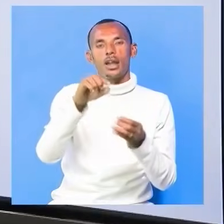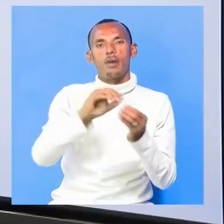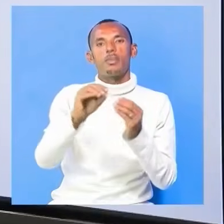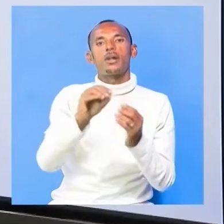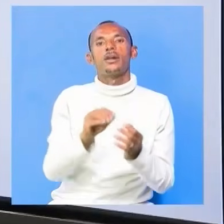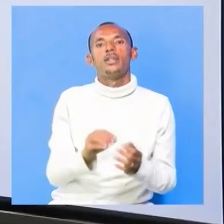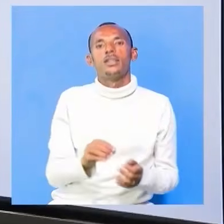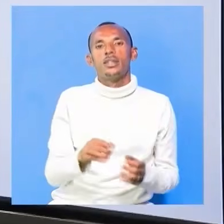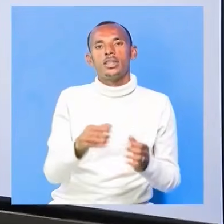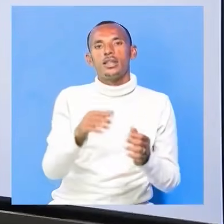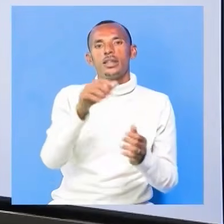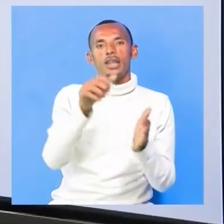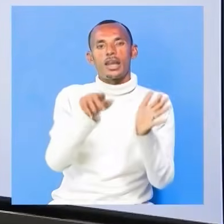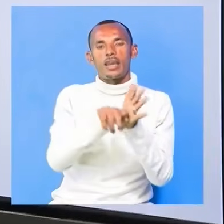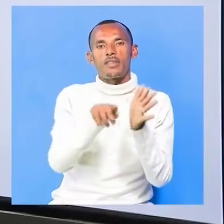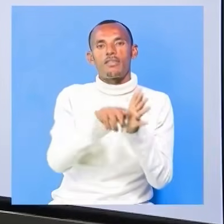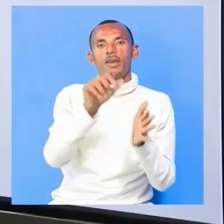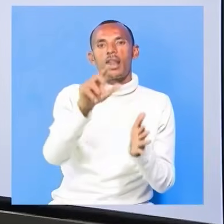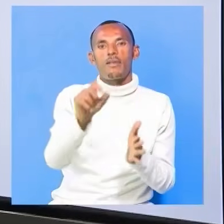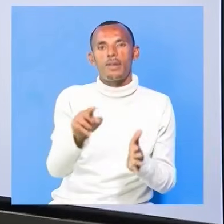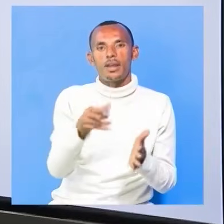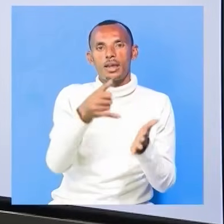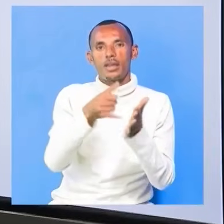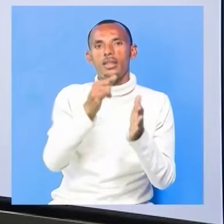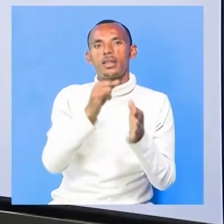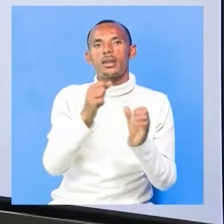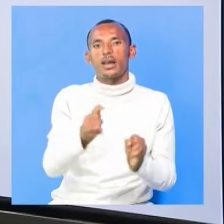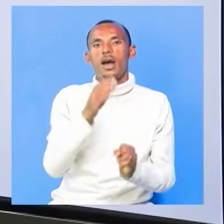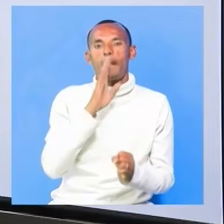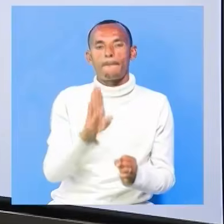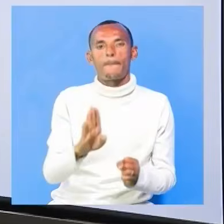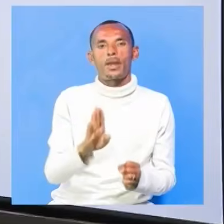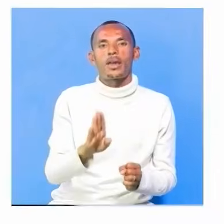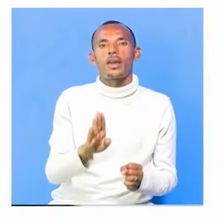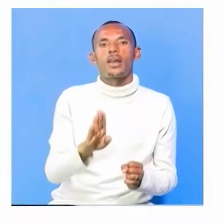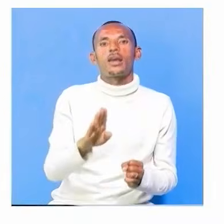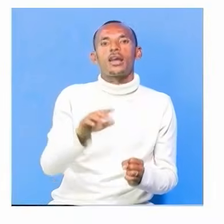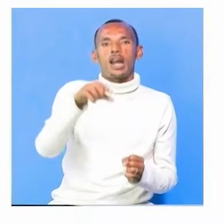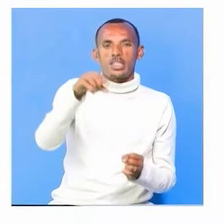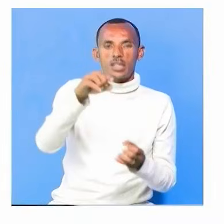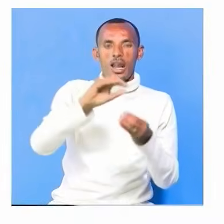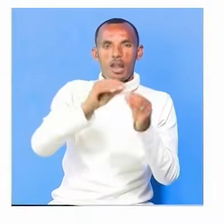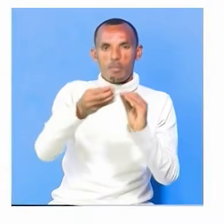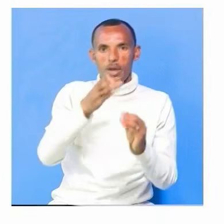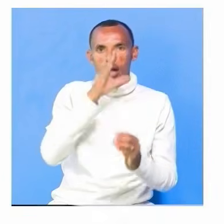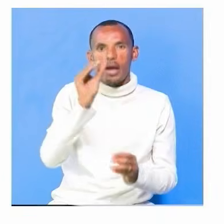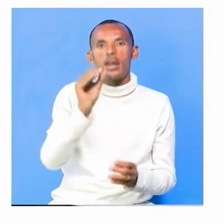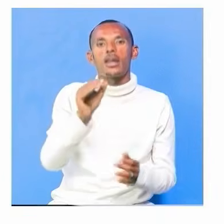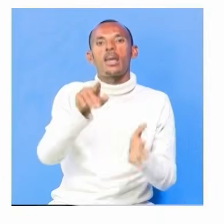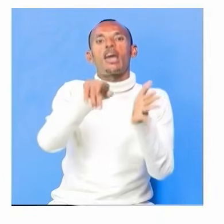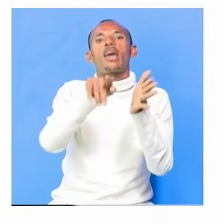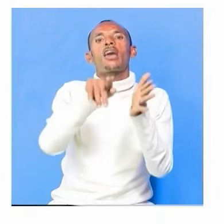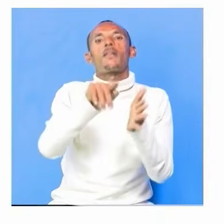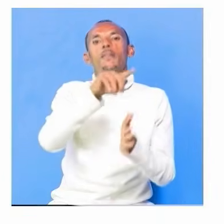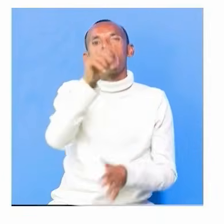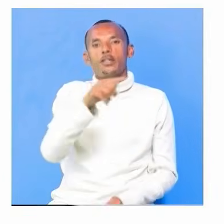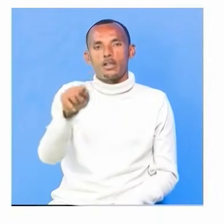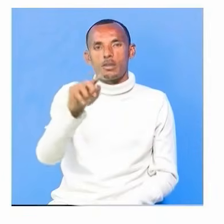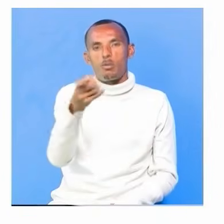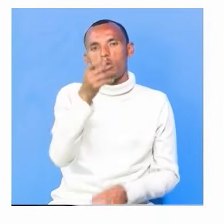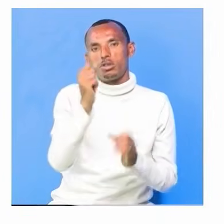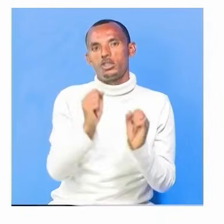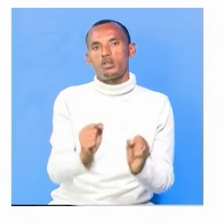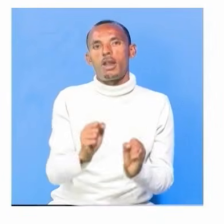11 can be considered as a rational number and integer, okay? you can give a naming